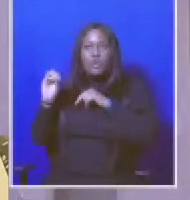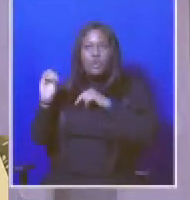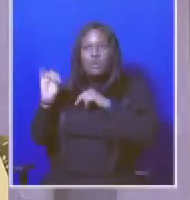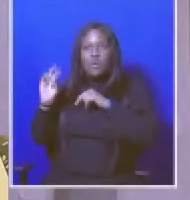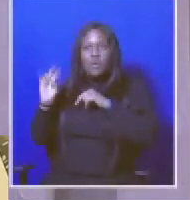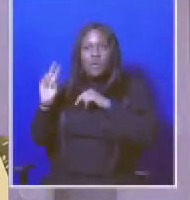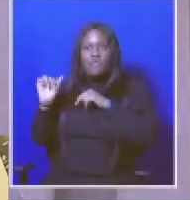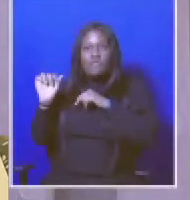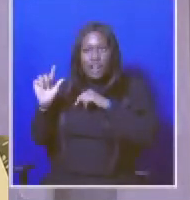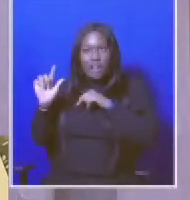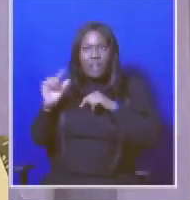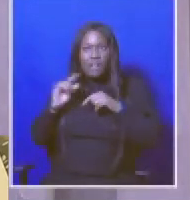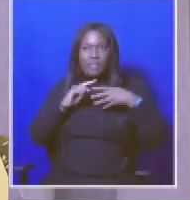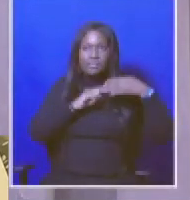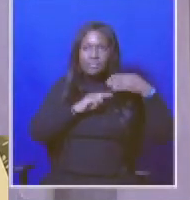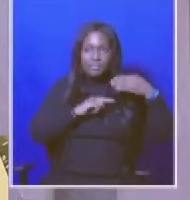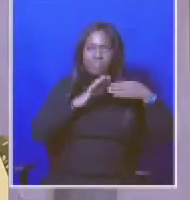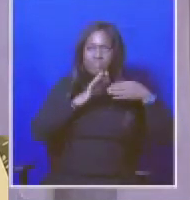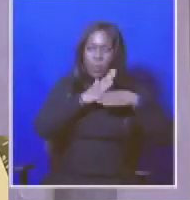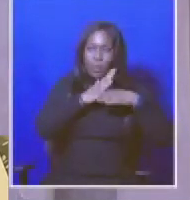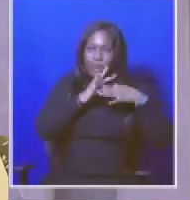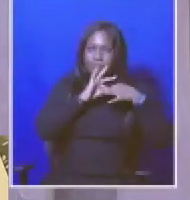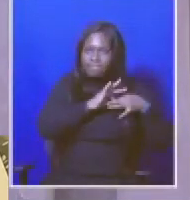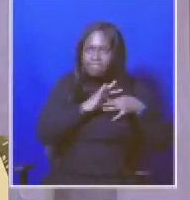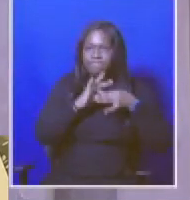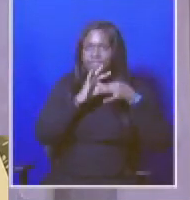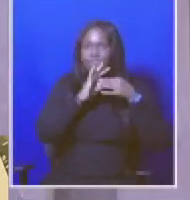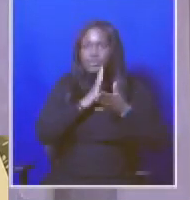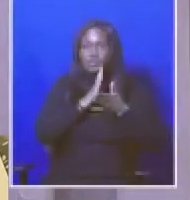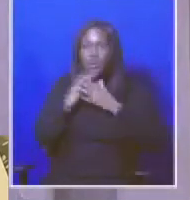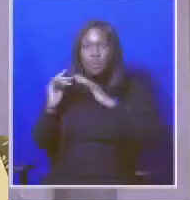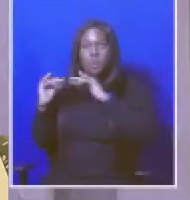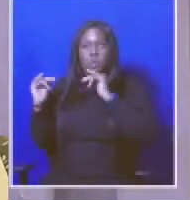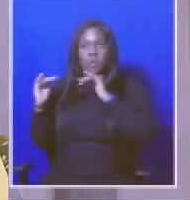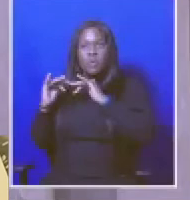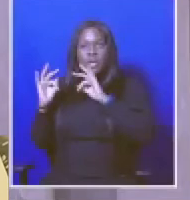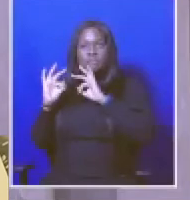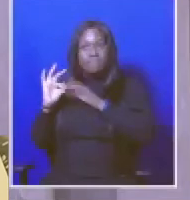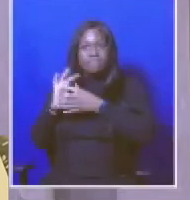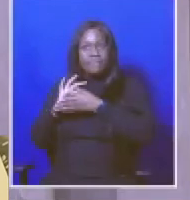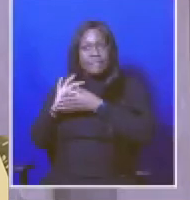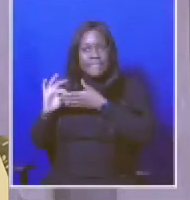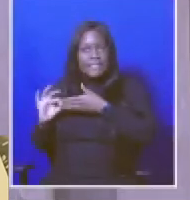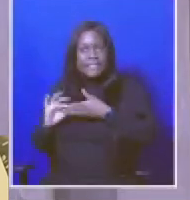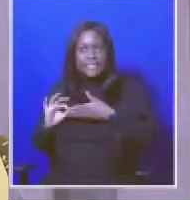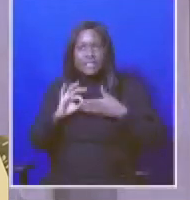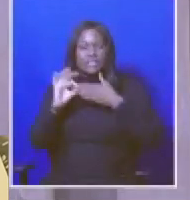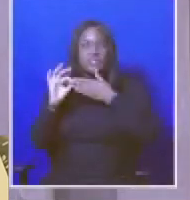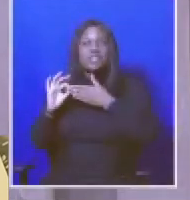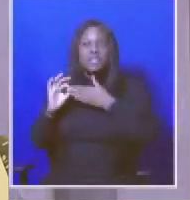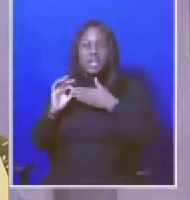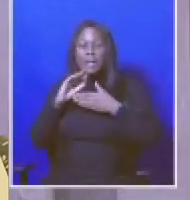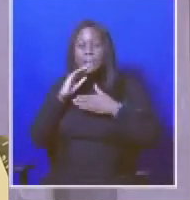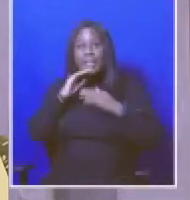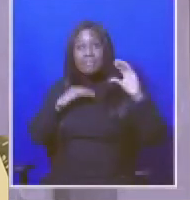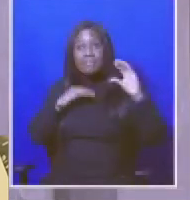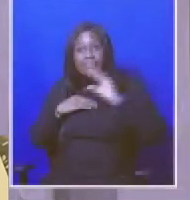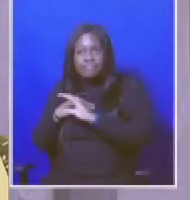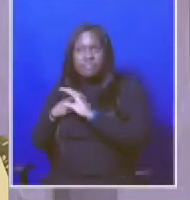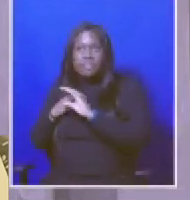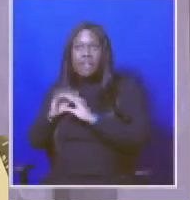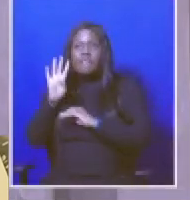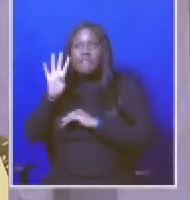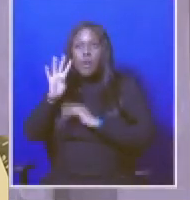Hammanskraal. This project is expected to take 3 years to complete at a cost of 4 billion rand.